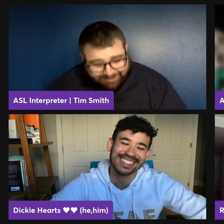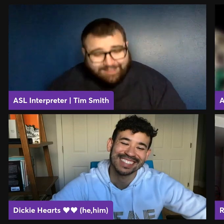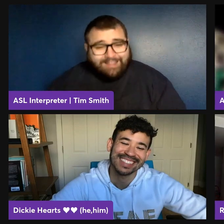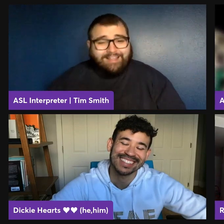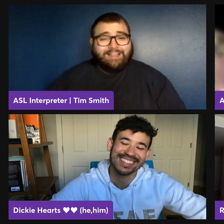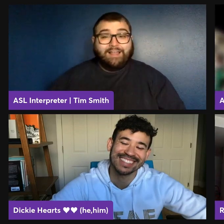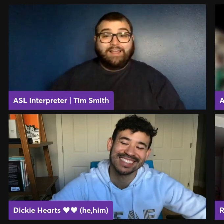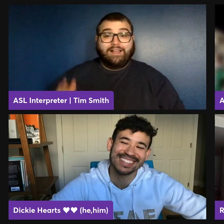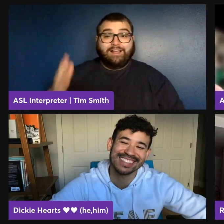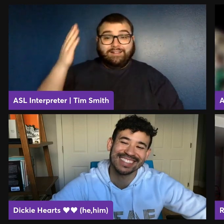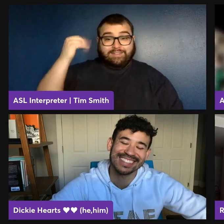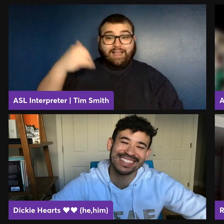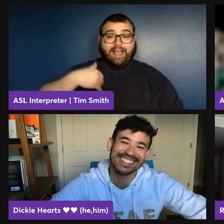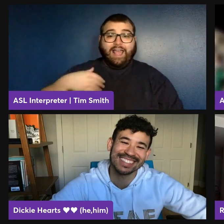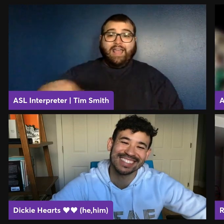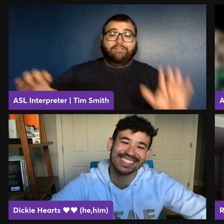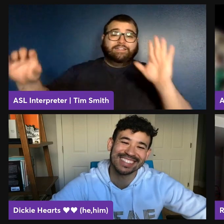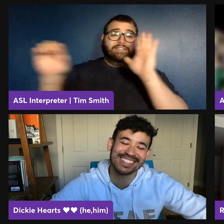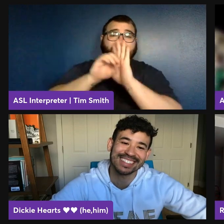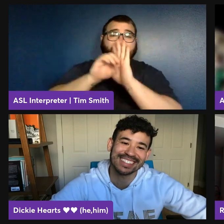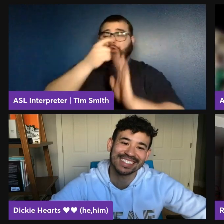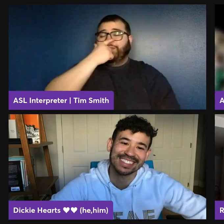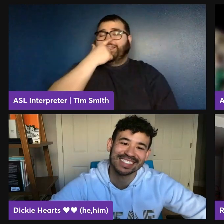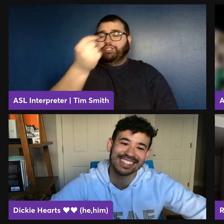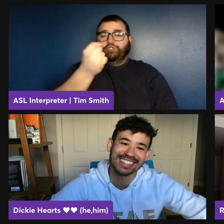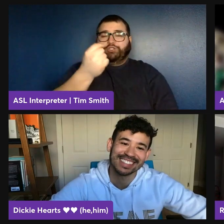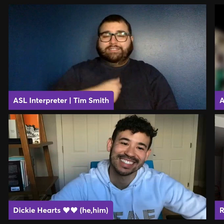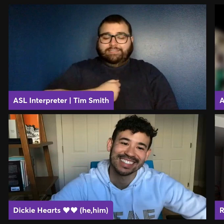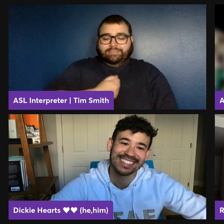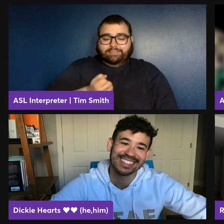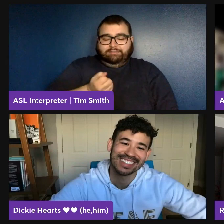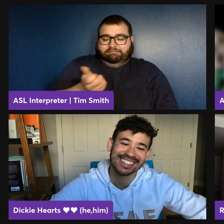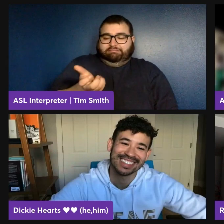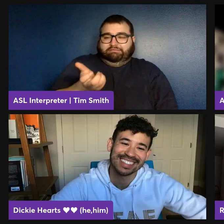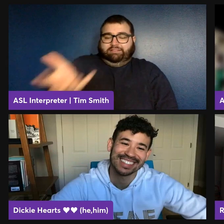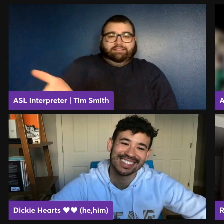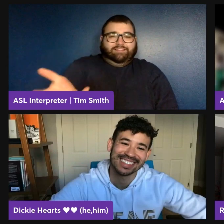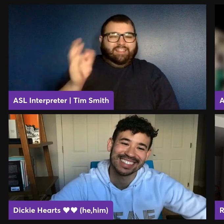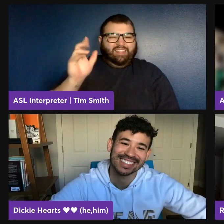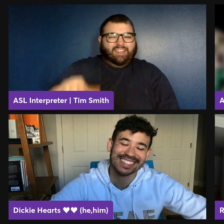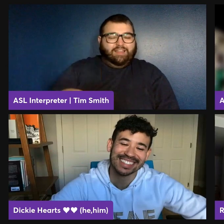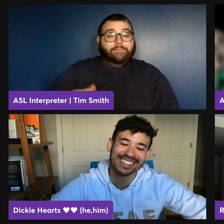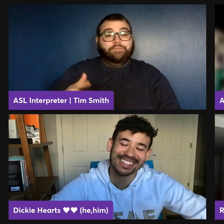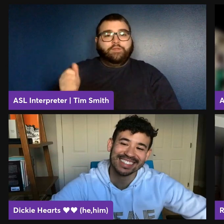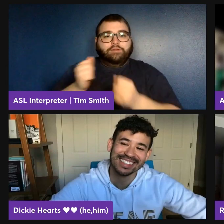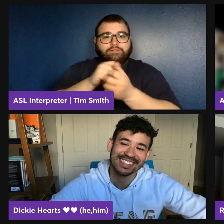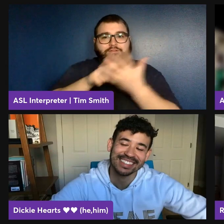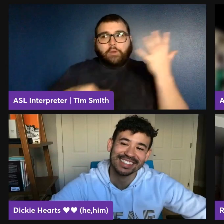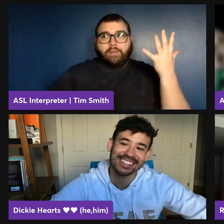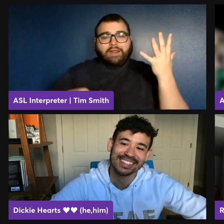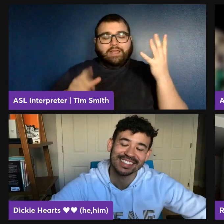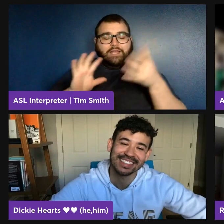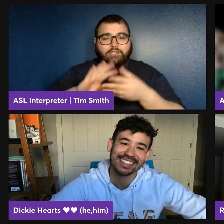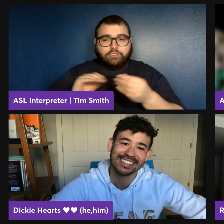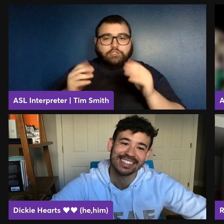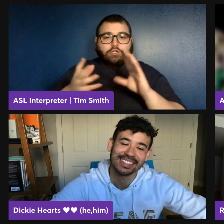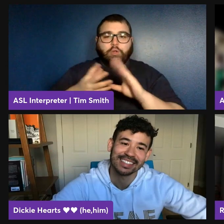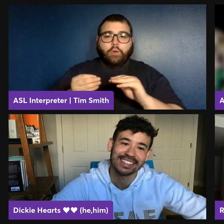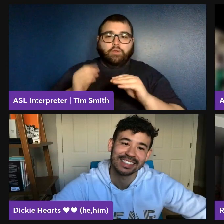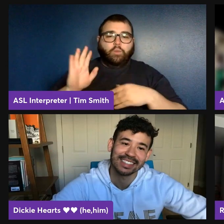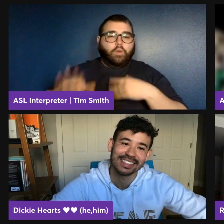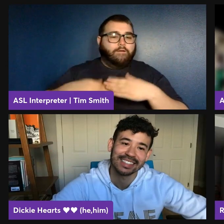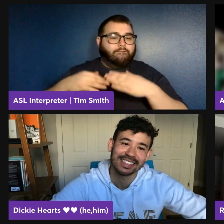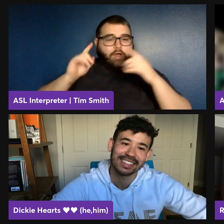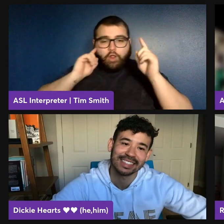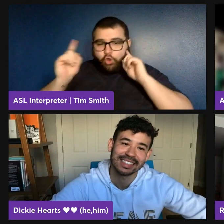I have zero interest in doing that. But there are so many stories that we have all heard, that